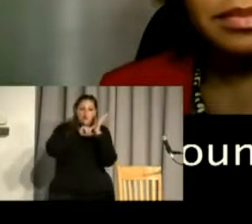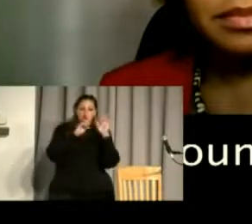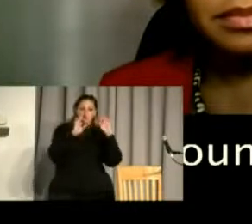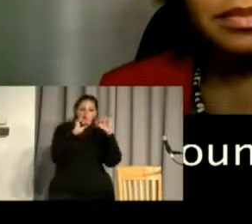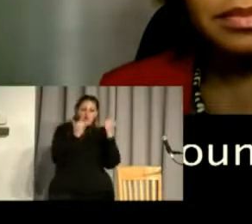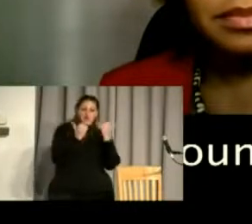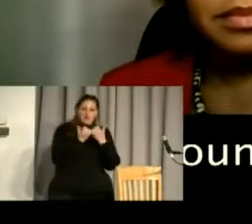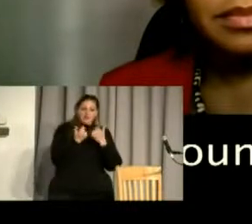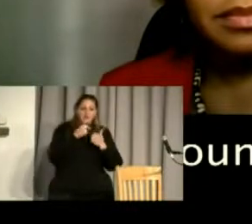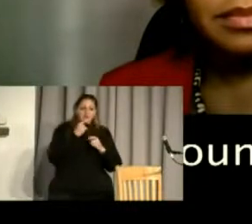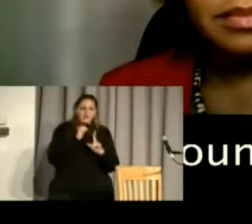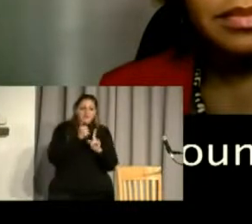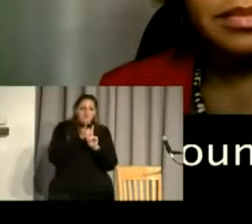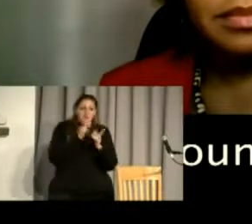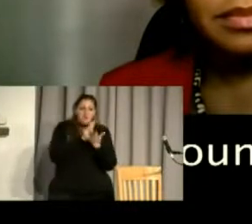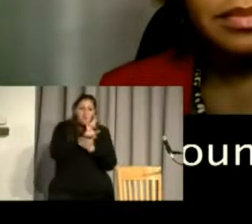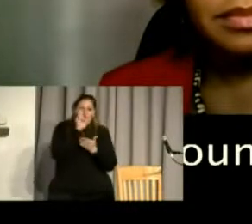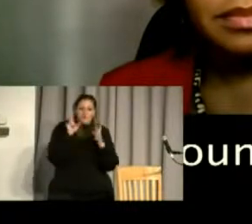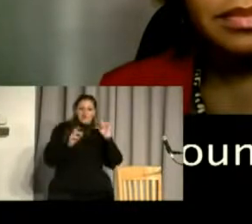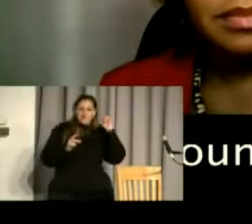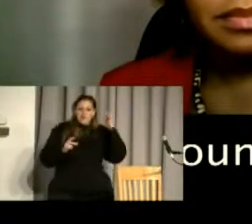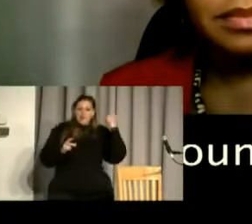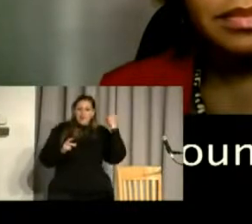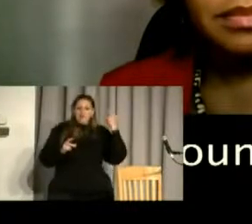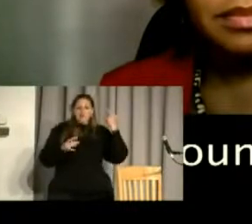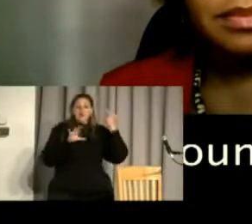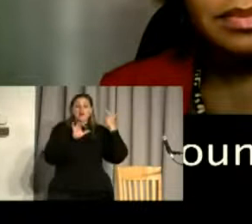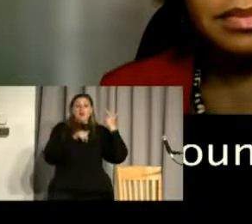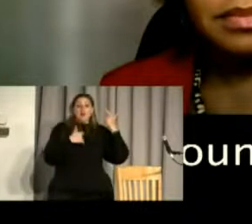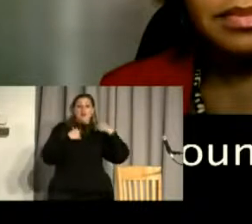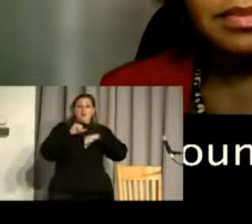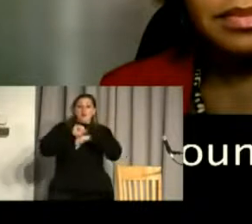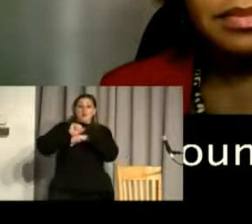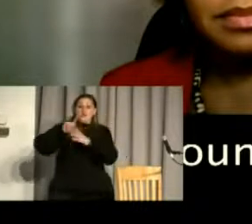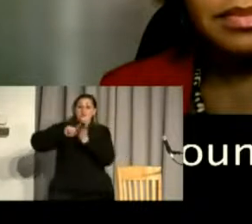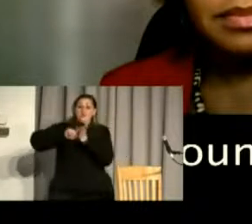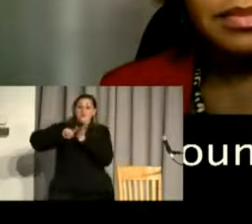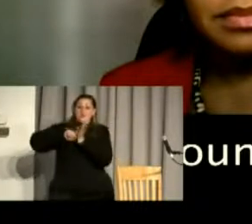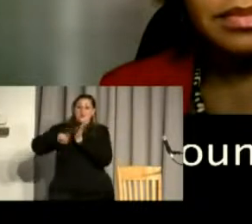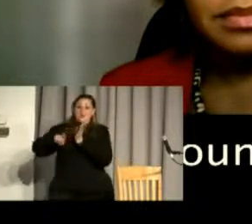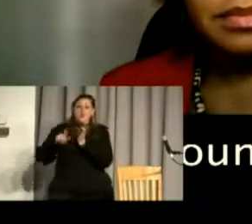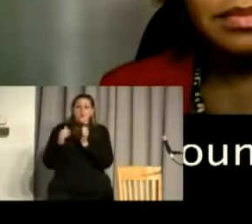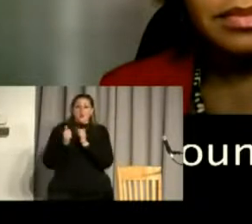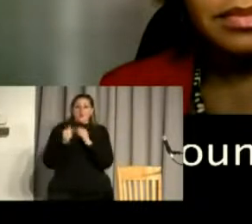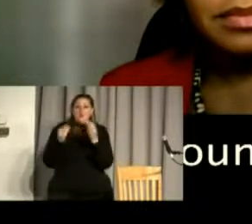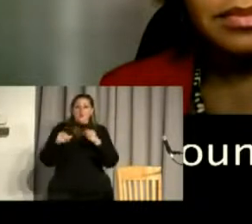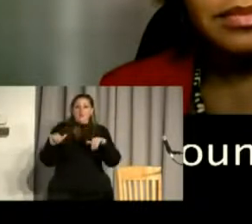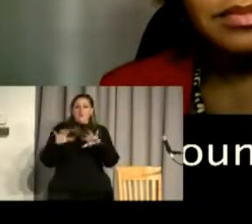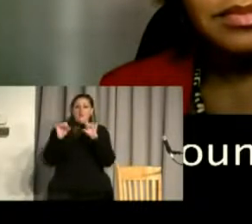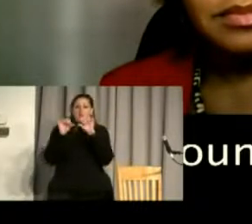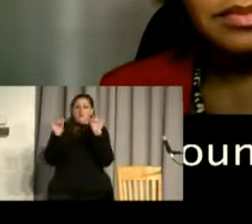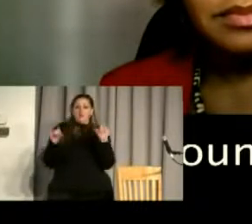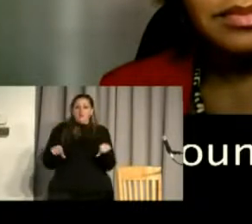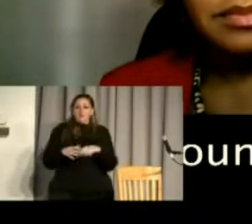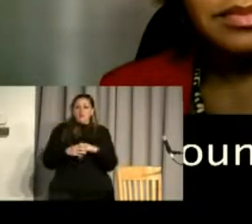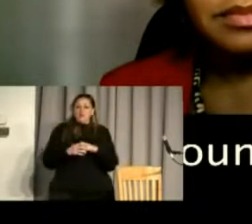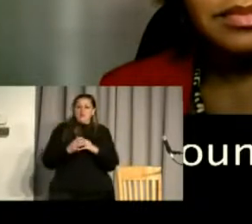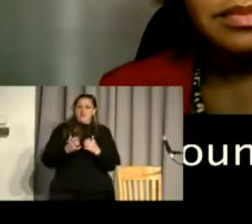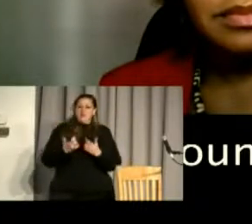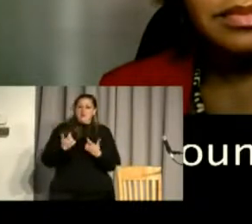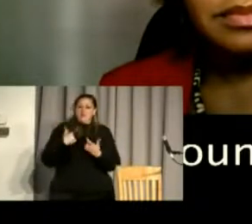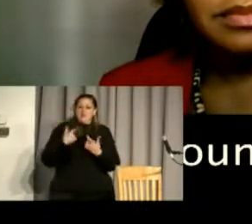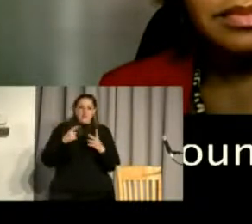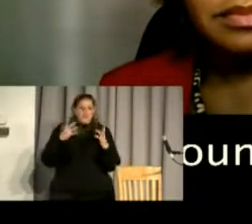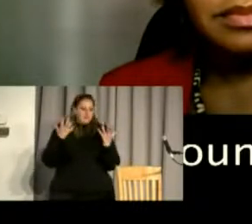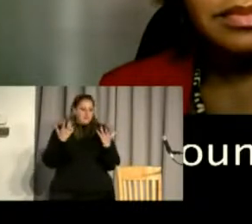at Goldsmiths, University of London, and I currently work as a researcher with forensic architecture. It is in that capacity that I speak with